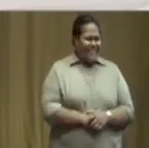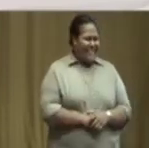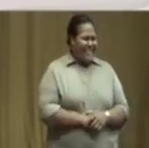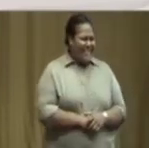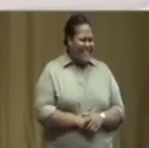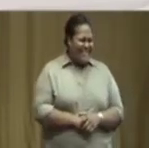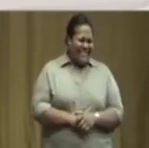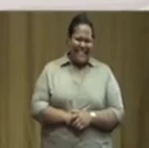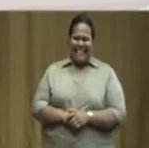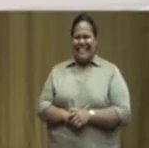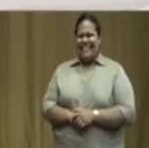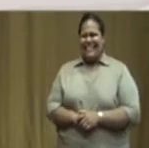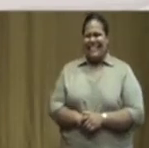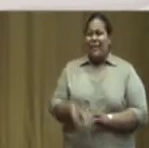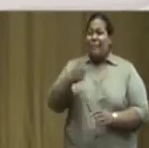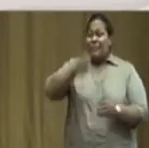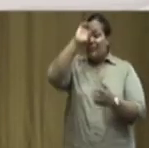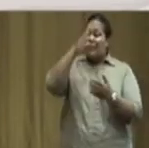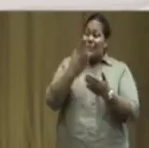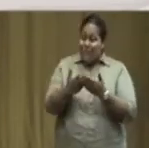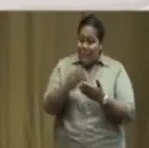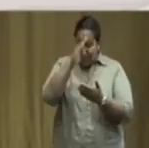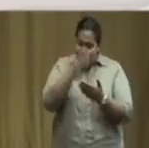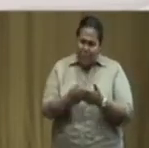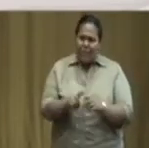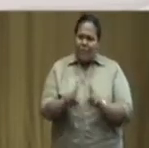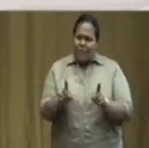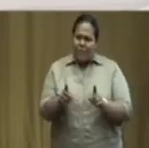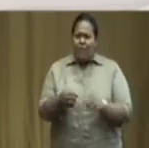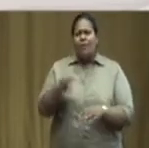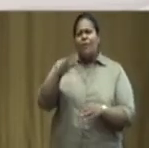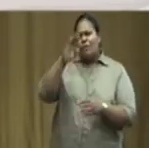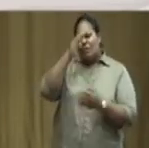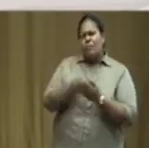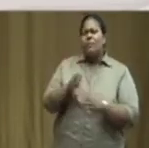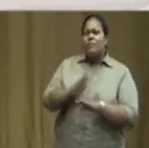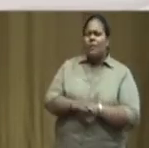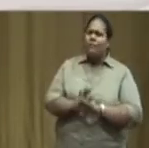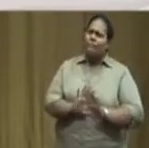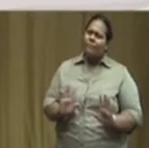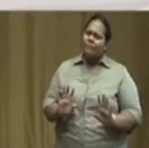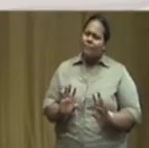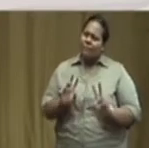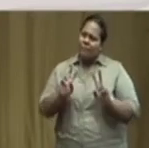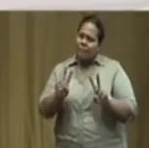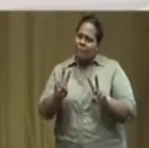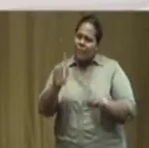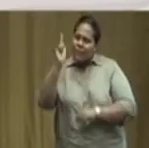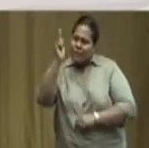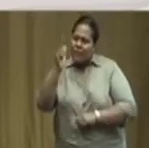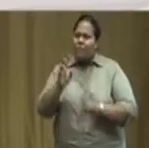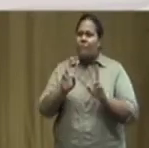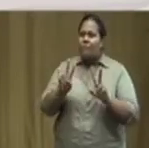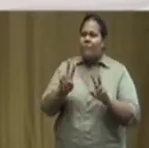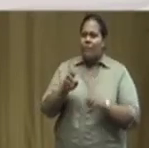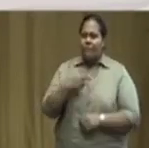sometimes, when they're sat down in front of the lecturer, they can sometimes be reluctant to voice their